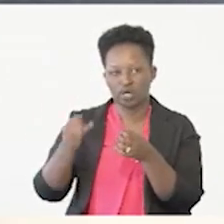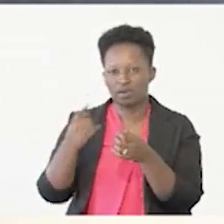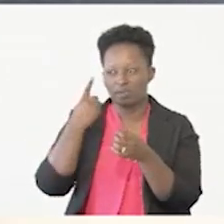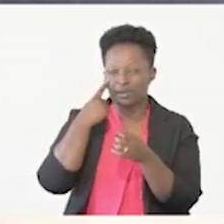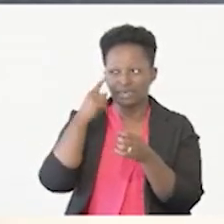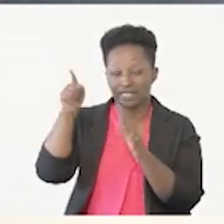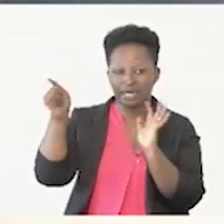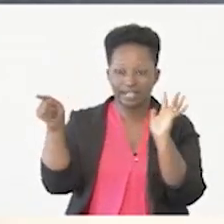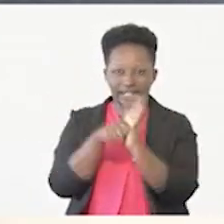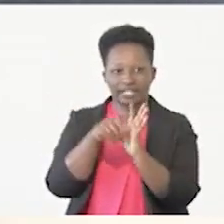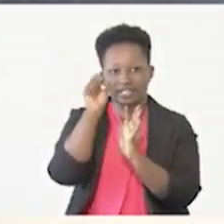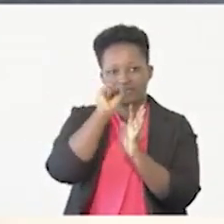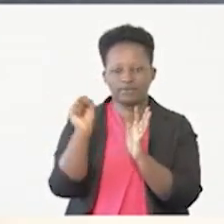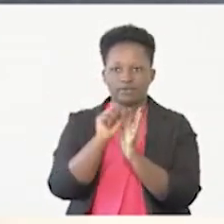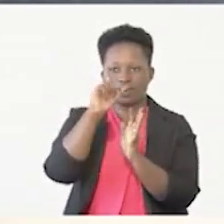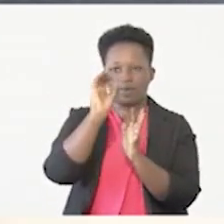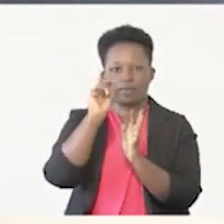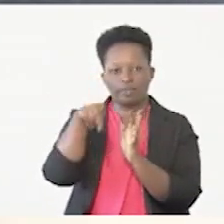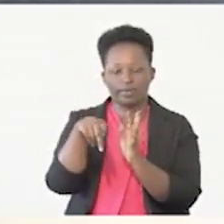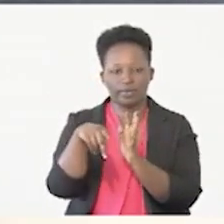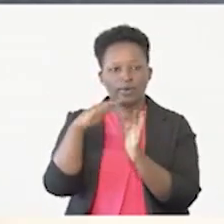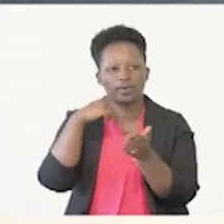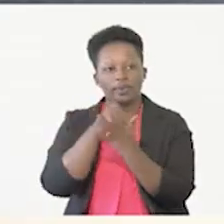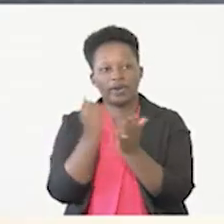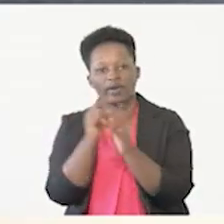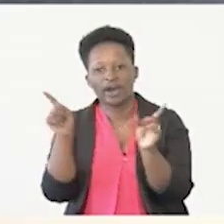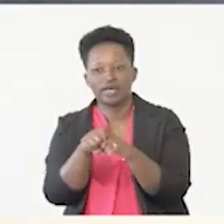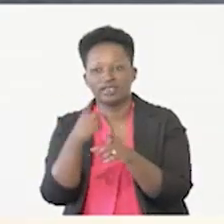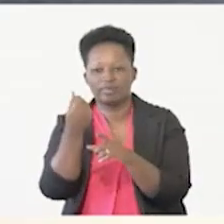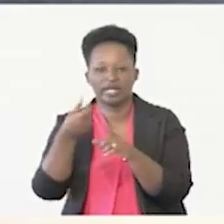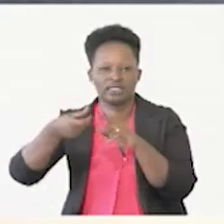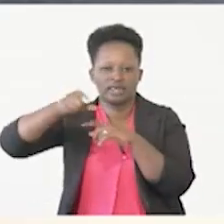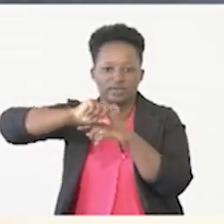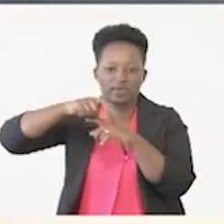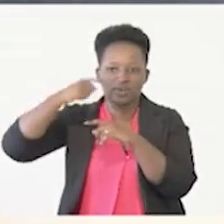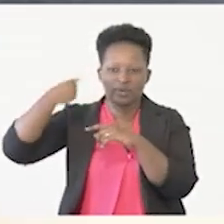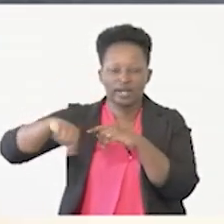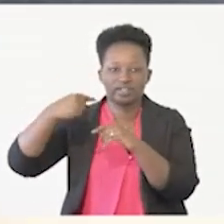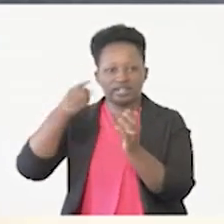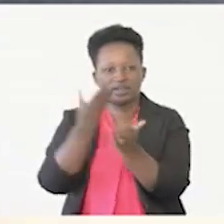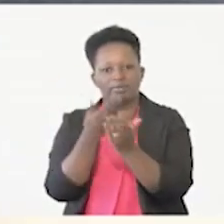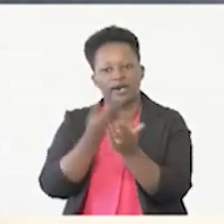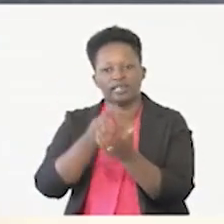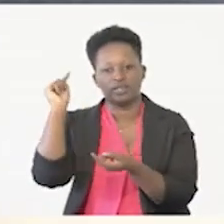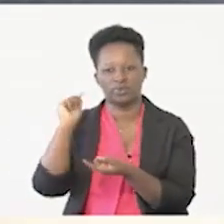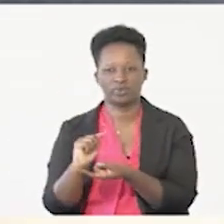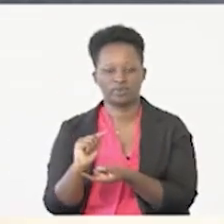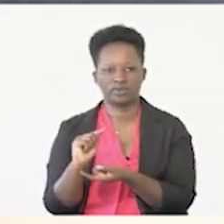negative slope. It obeys the law of demand, as you can see. Because as the price increased, quantity demanded reduced. Quantity